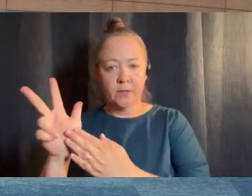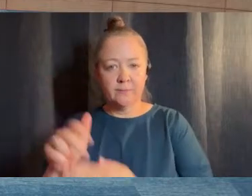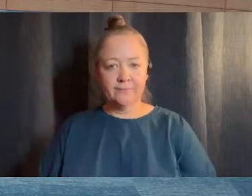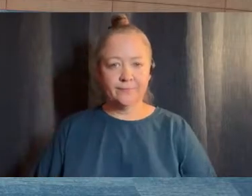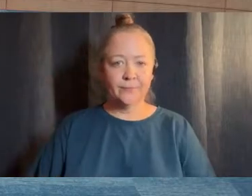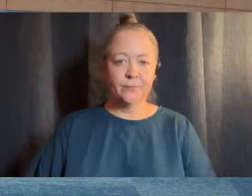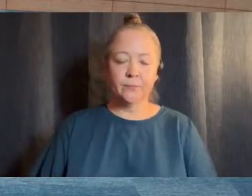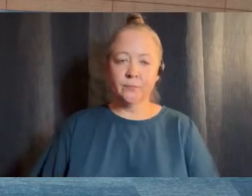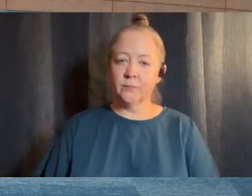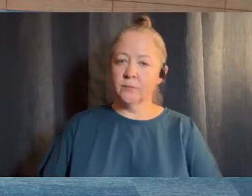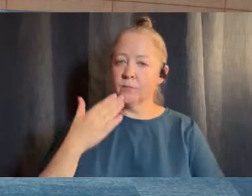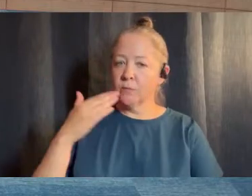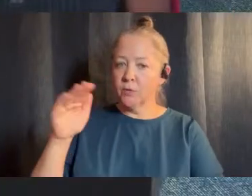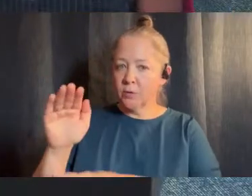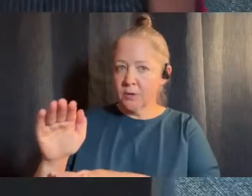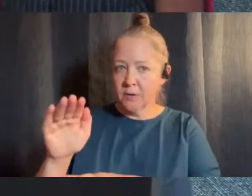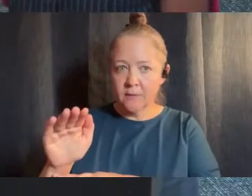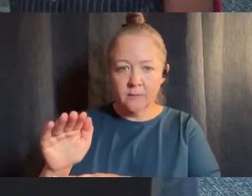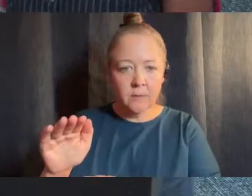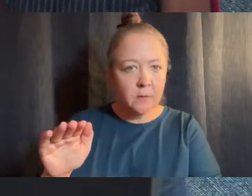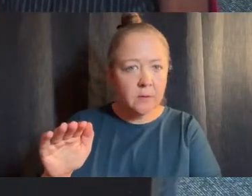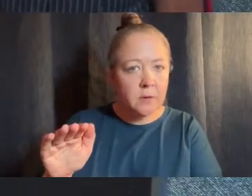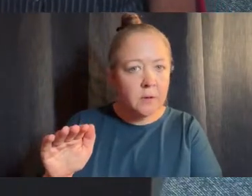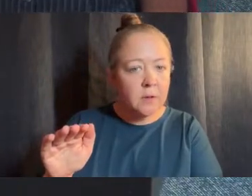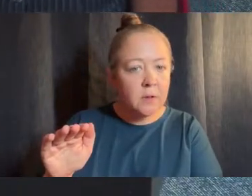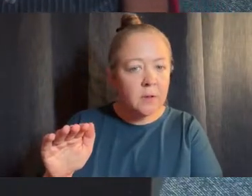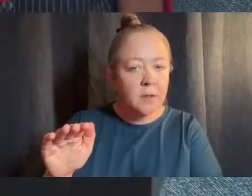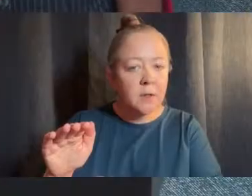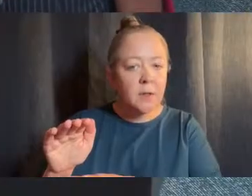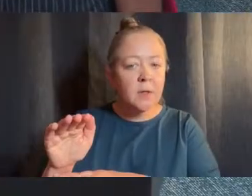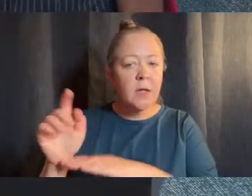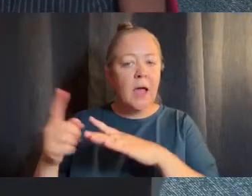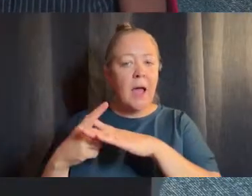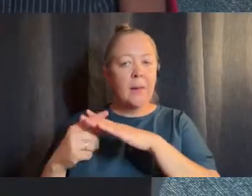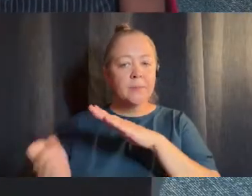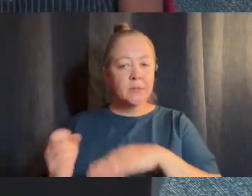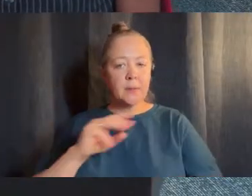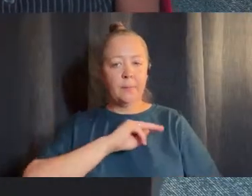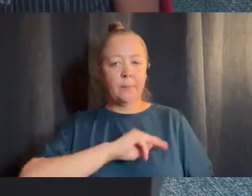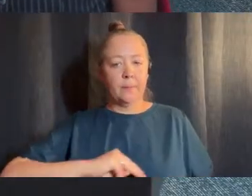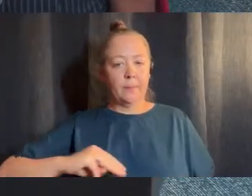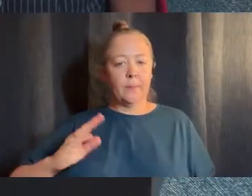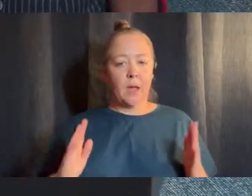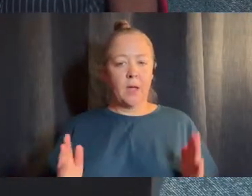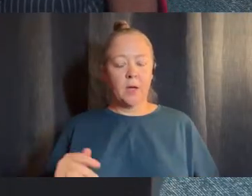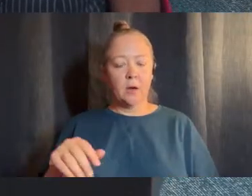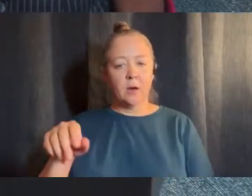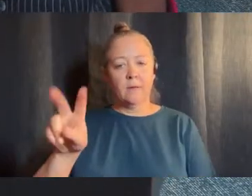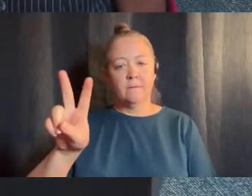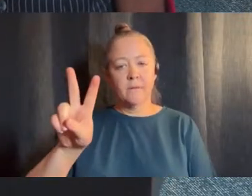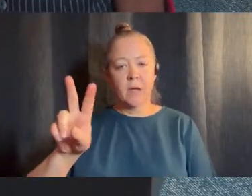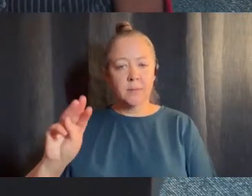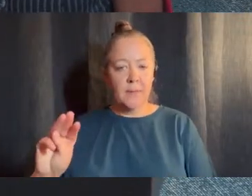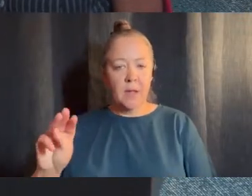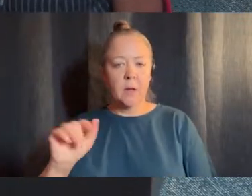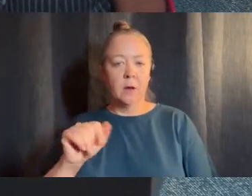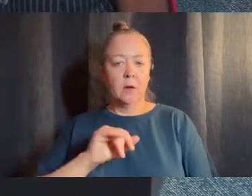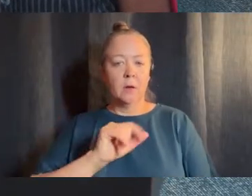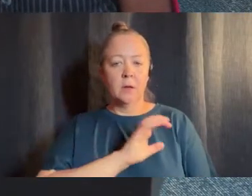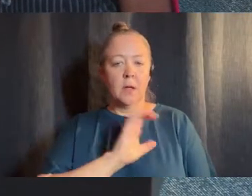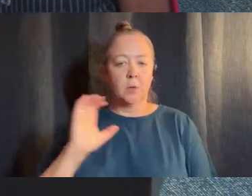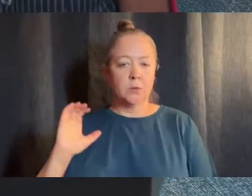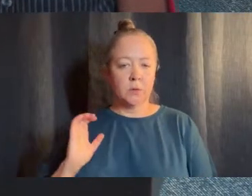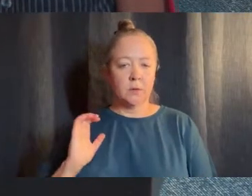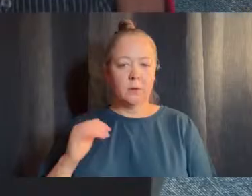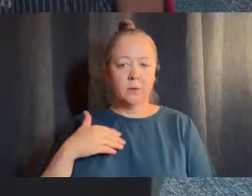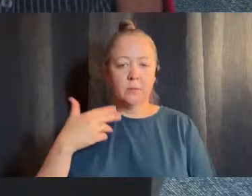Good evening. In the absence of mayor, vice mayor, members of the council, I'm Elaine Johnson, a